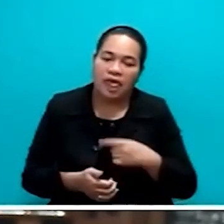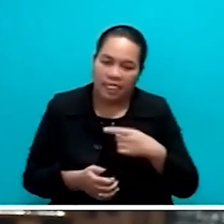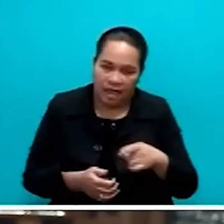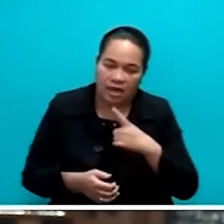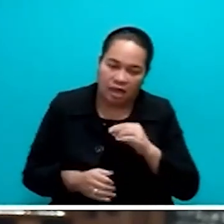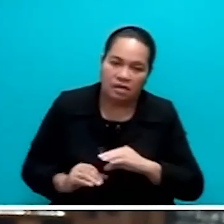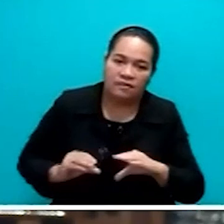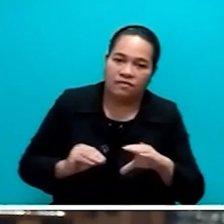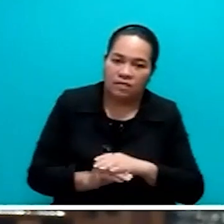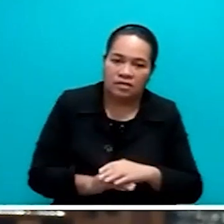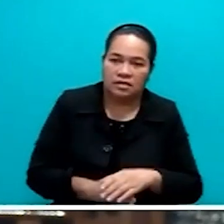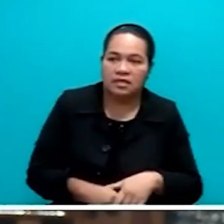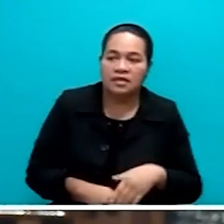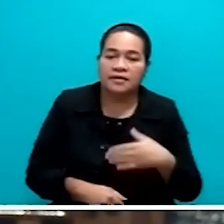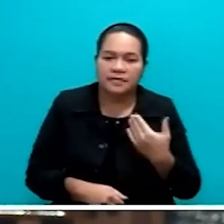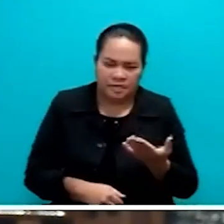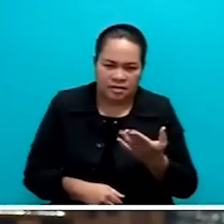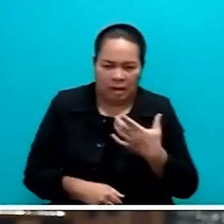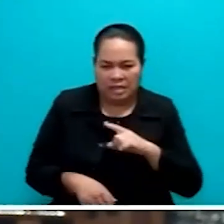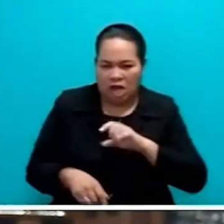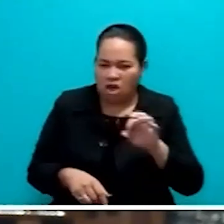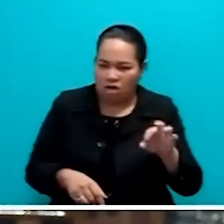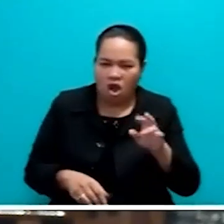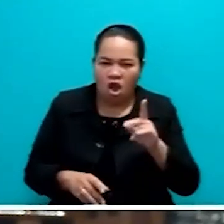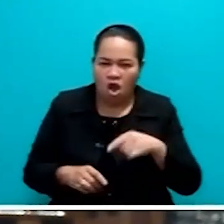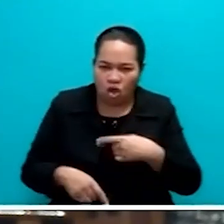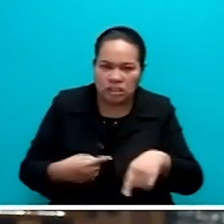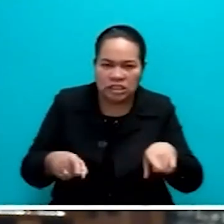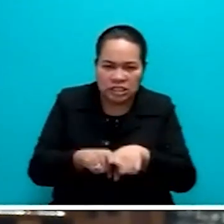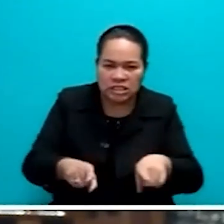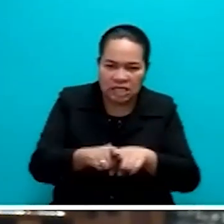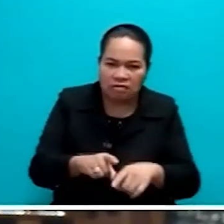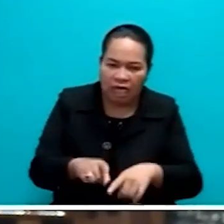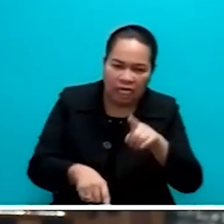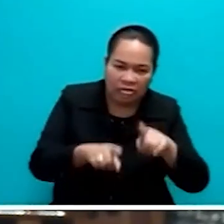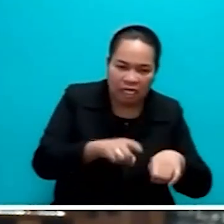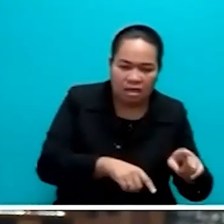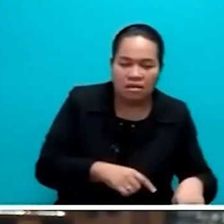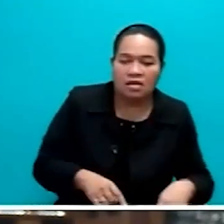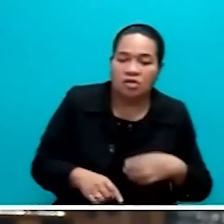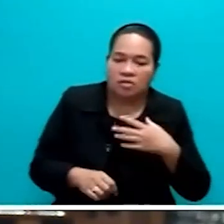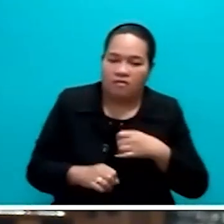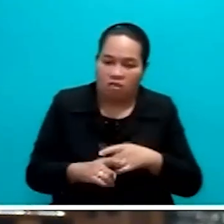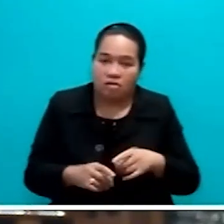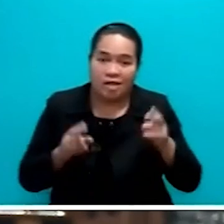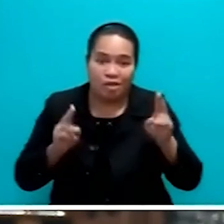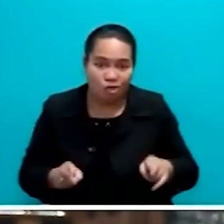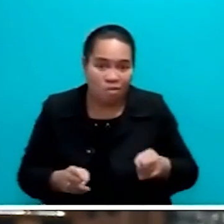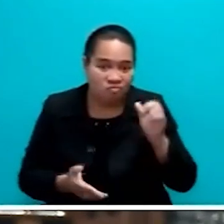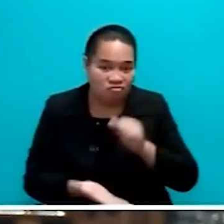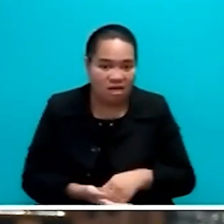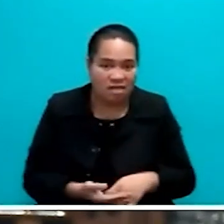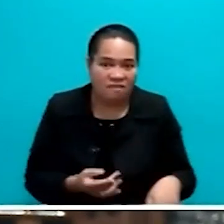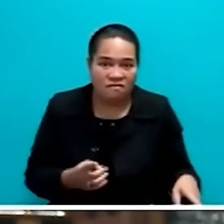sir, due to inconsistency of policies, poor law and order situation, human rights violations,